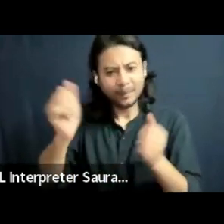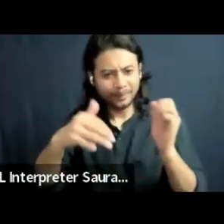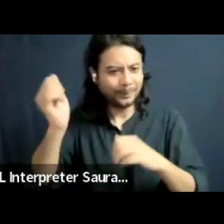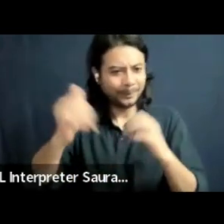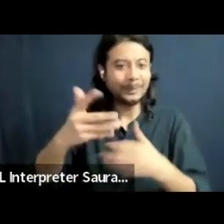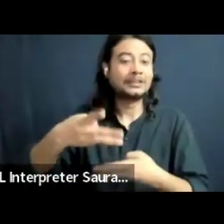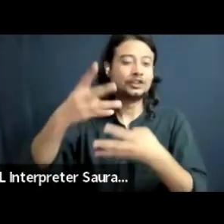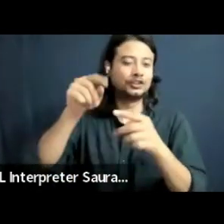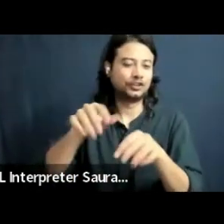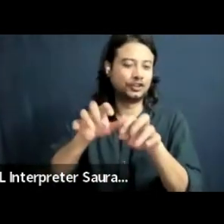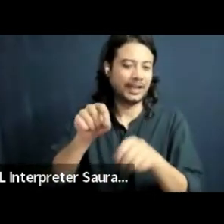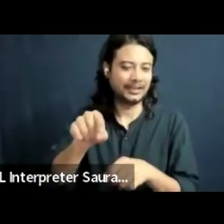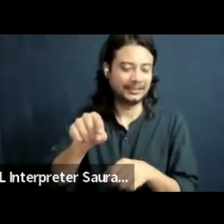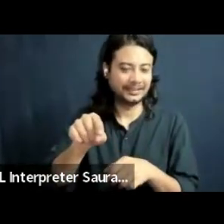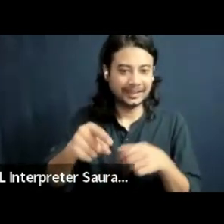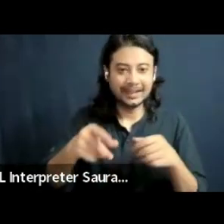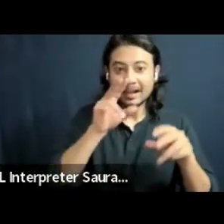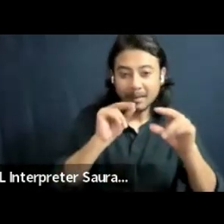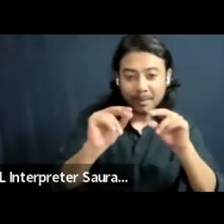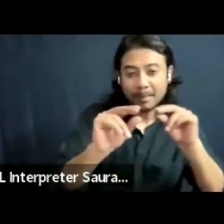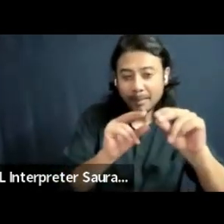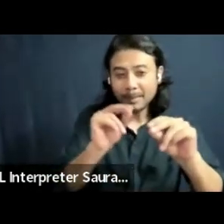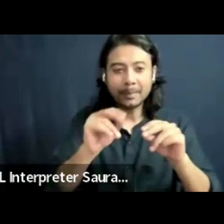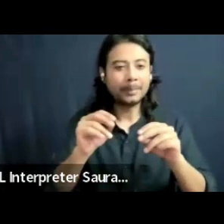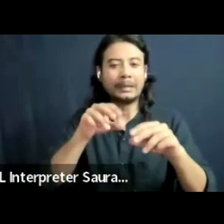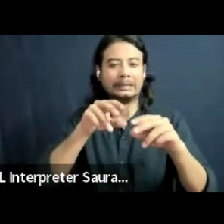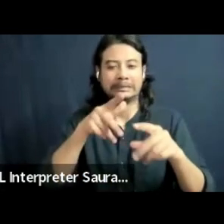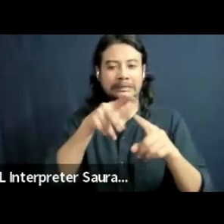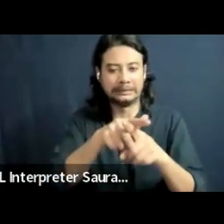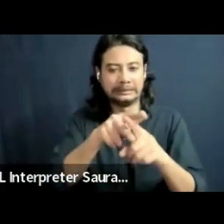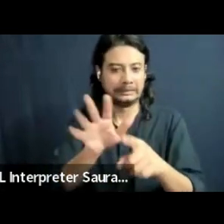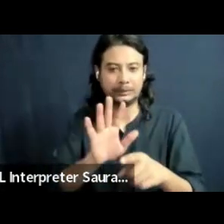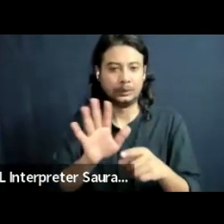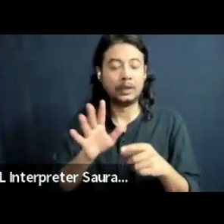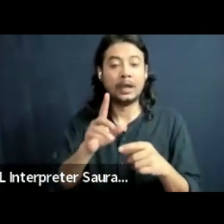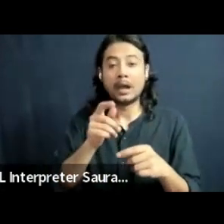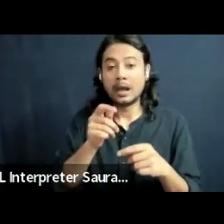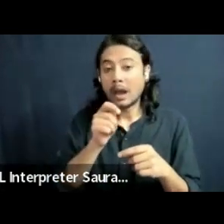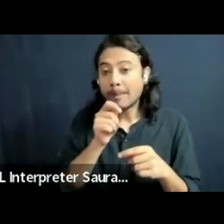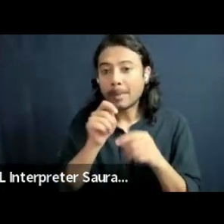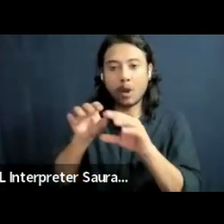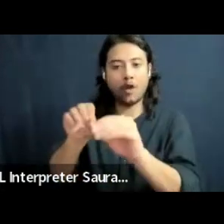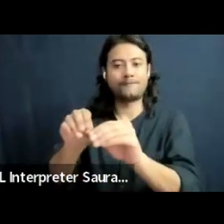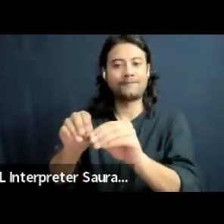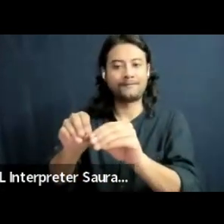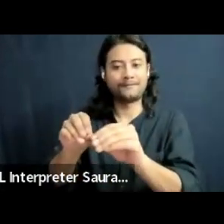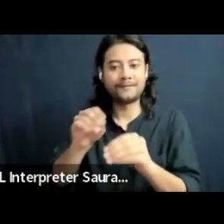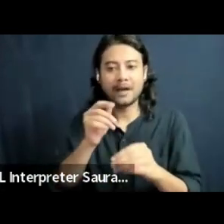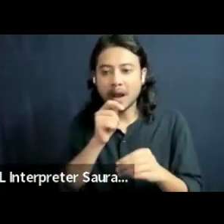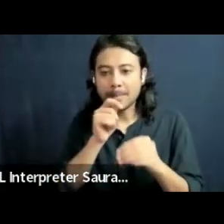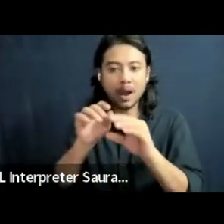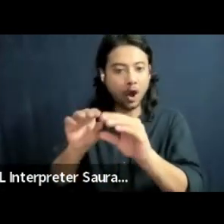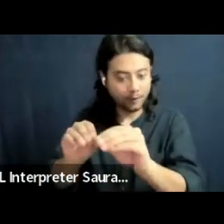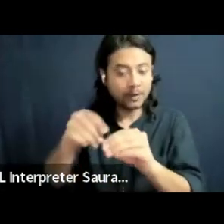disturbance during when the sessions are in progress. So please make sure your mics are off, but you can keep your videos on if you're comfortable and